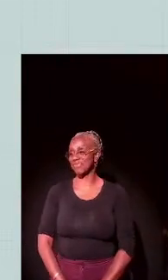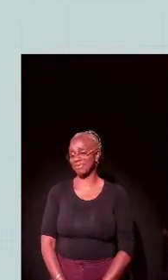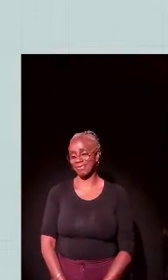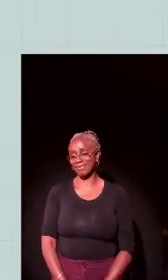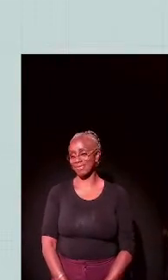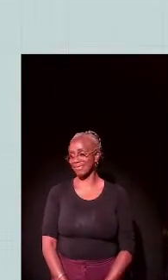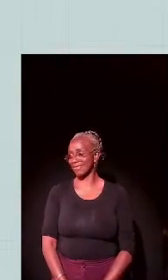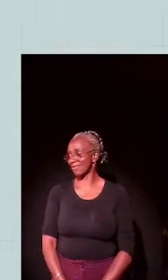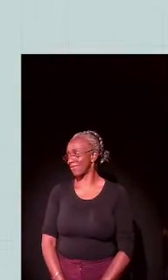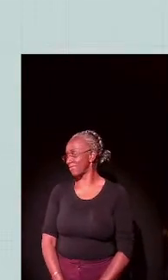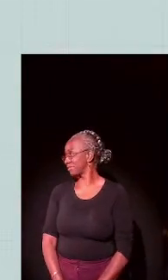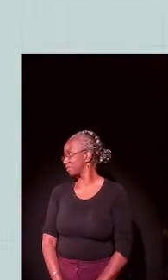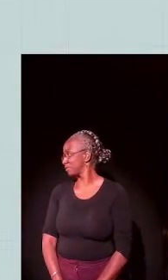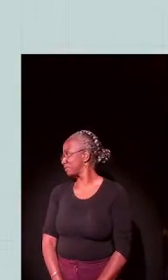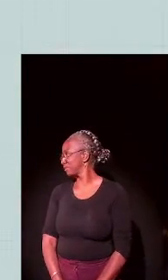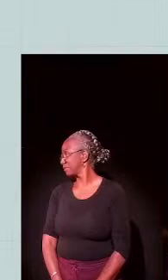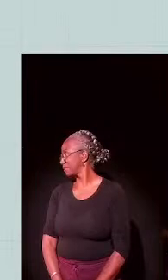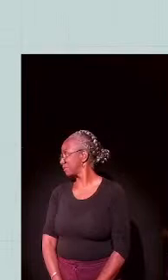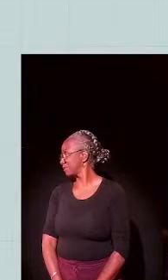Okay.